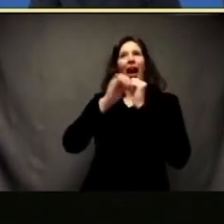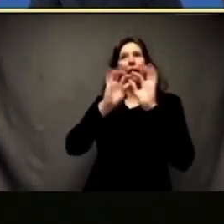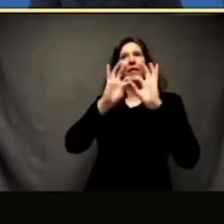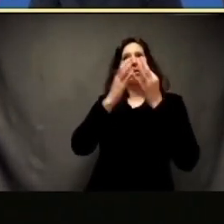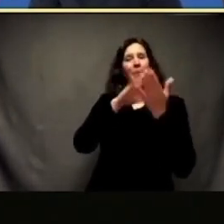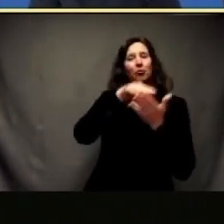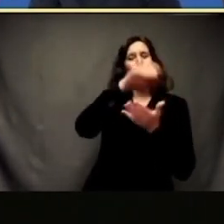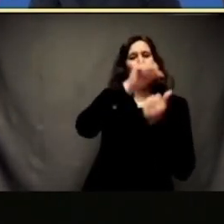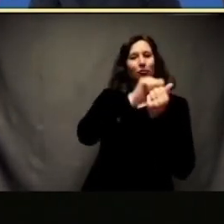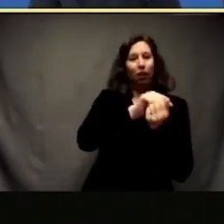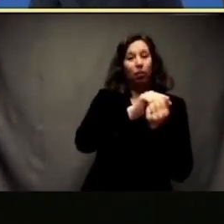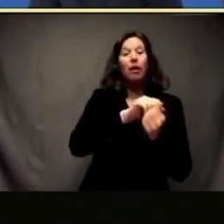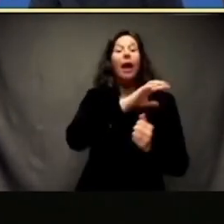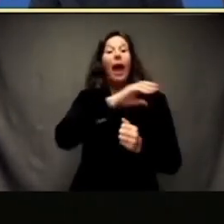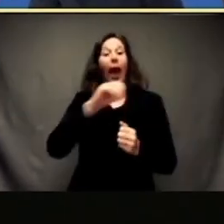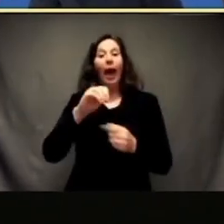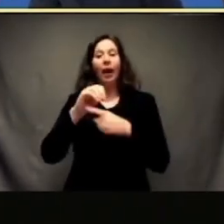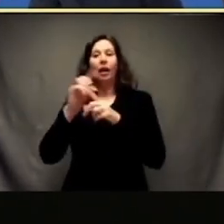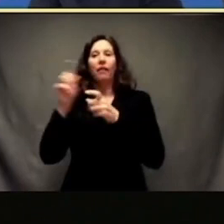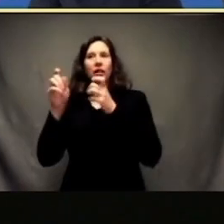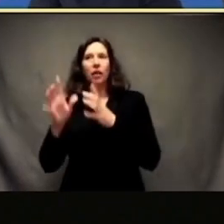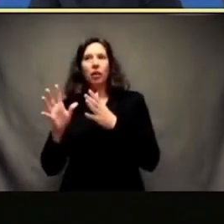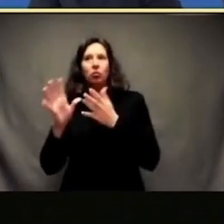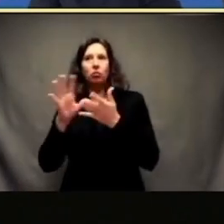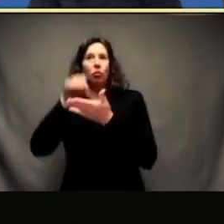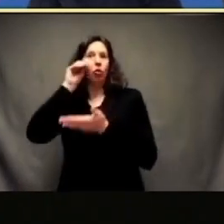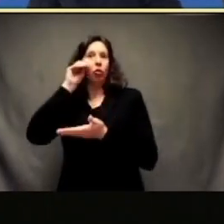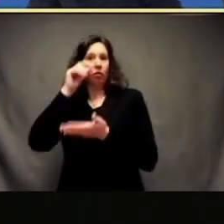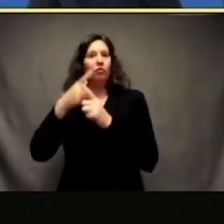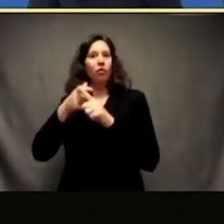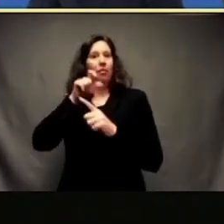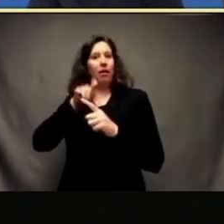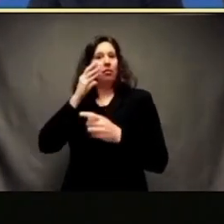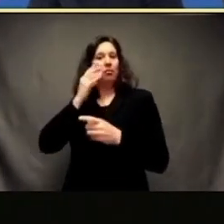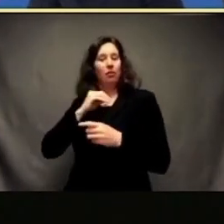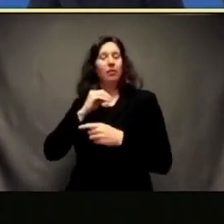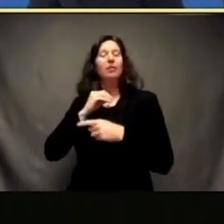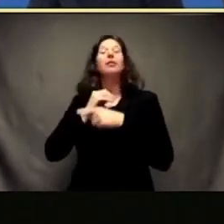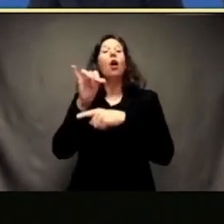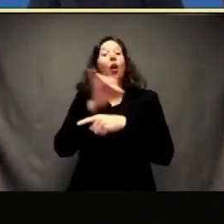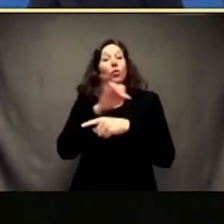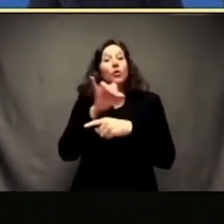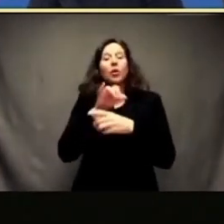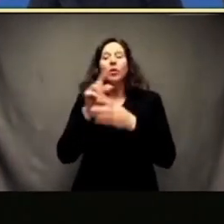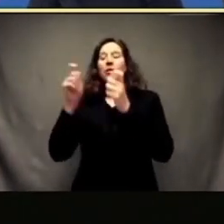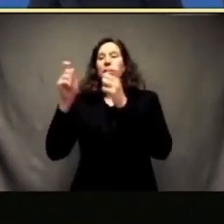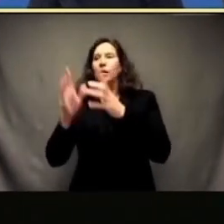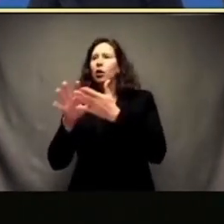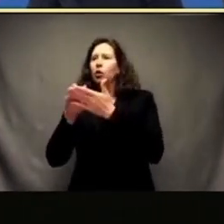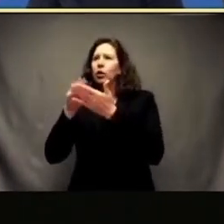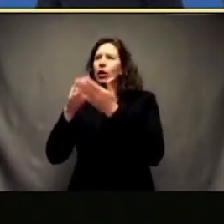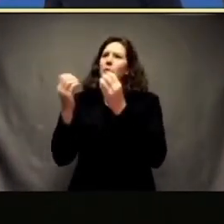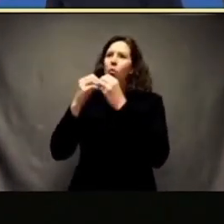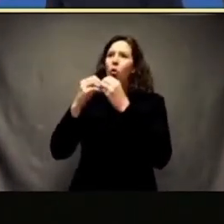how we curate and share that documentation with families and facilitators to talk about learning more